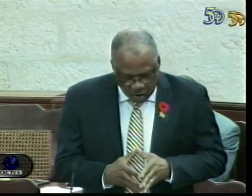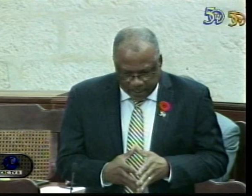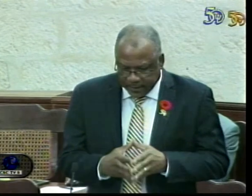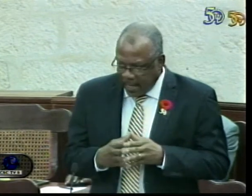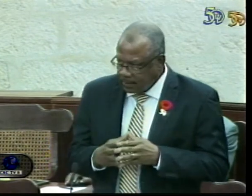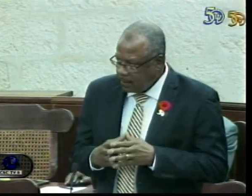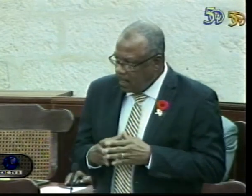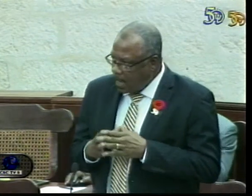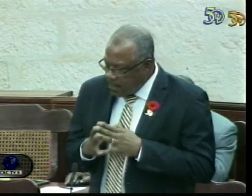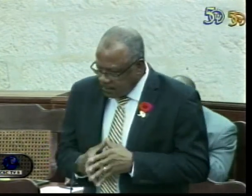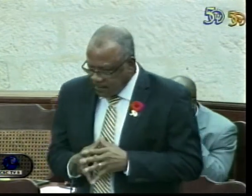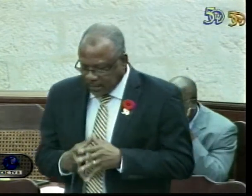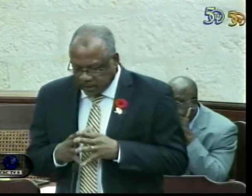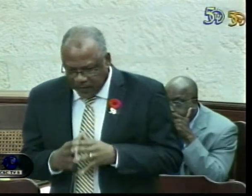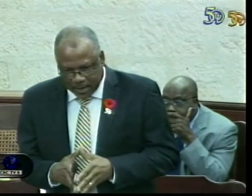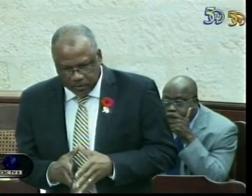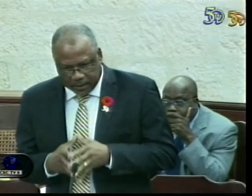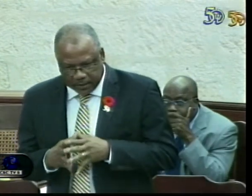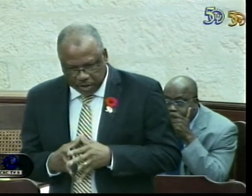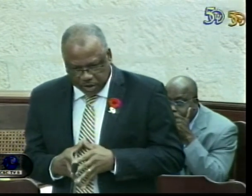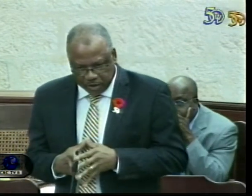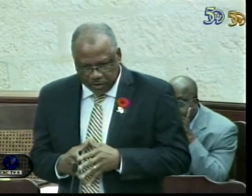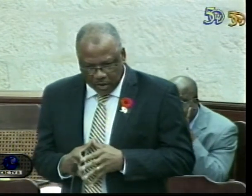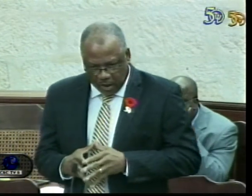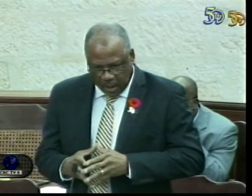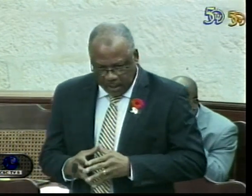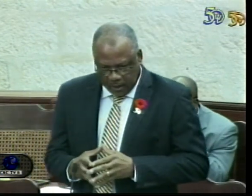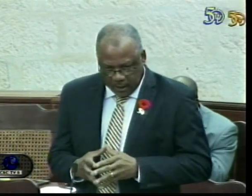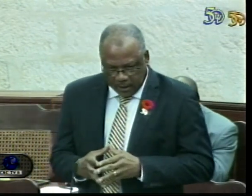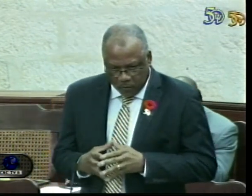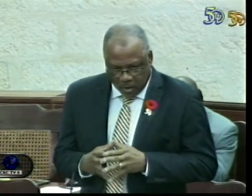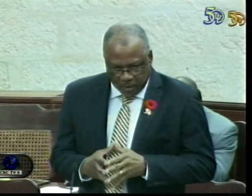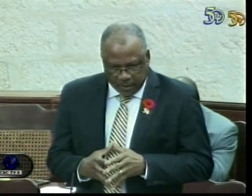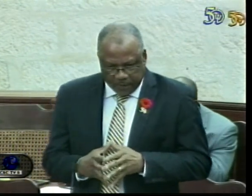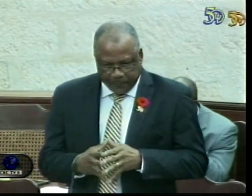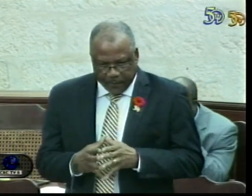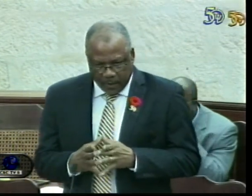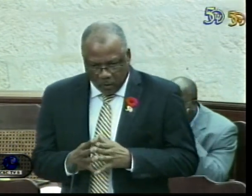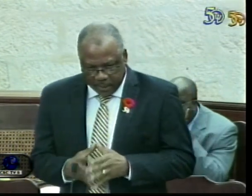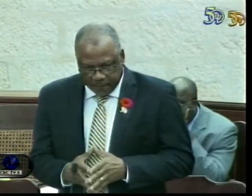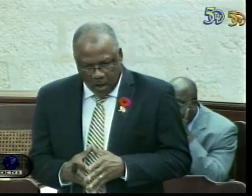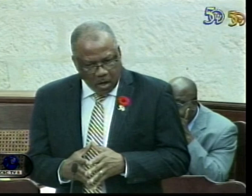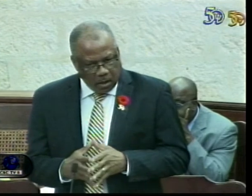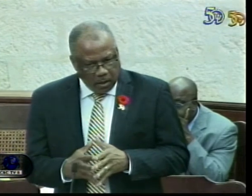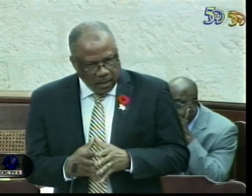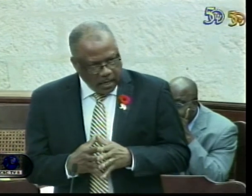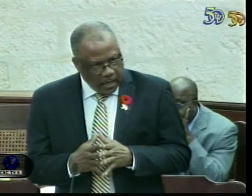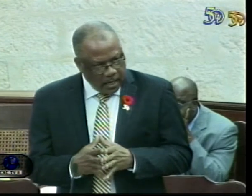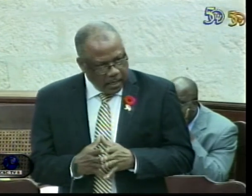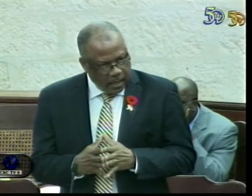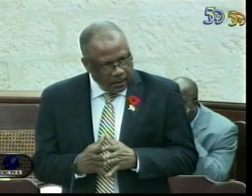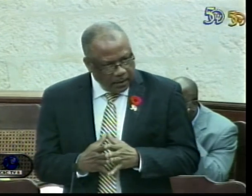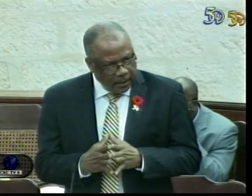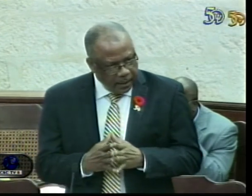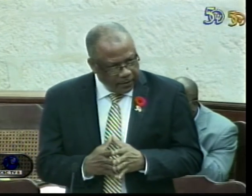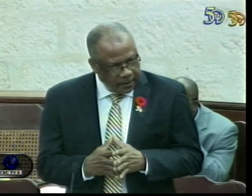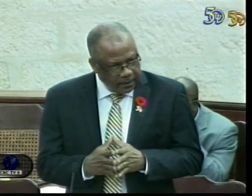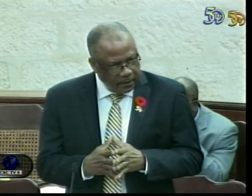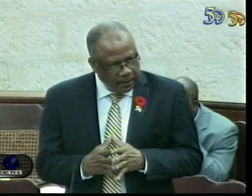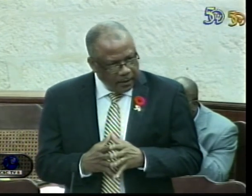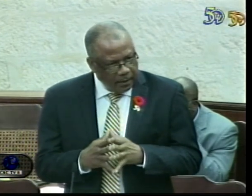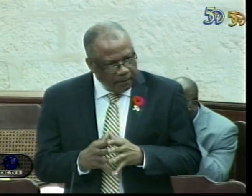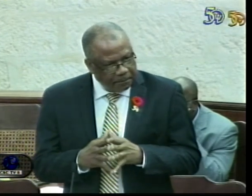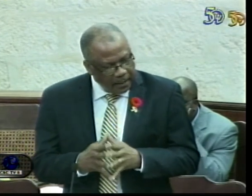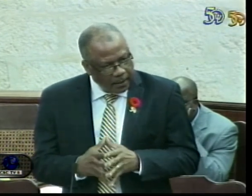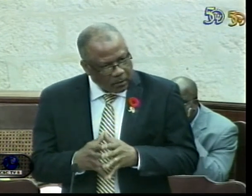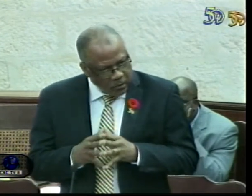sure that that unsatisfactory condition in the Worthing, Graham Hall